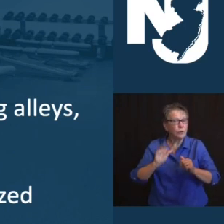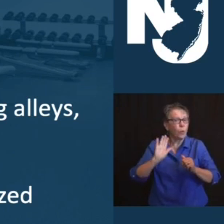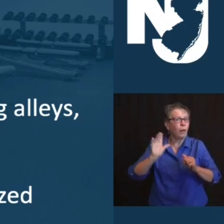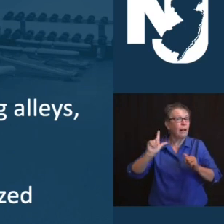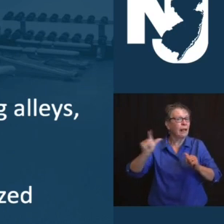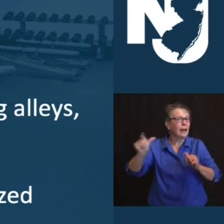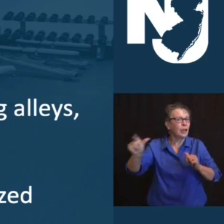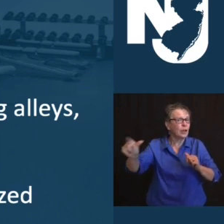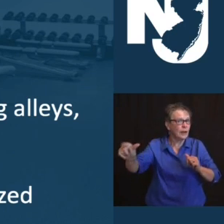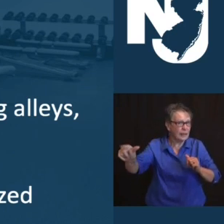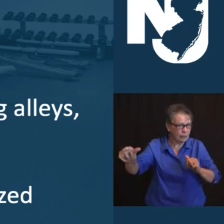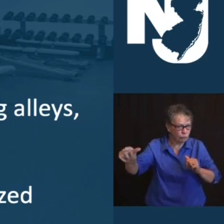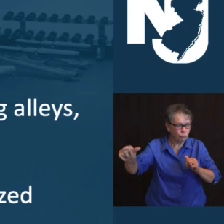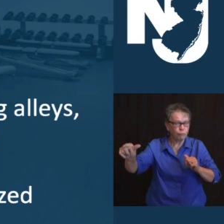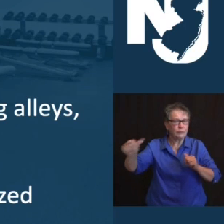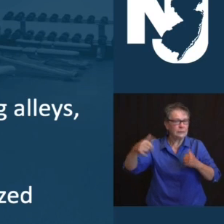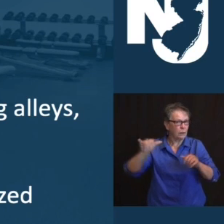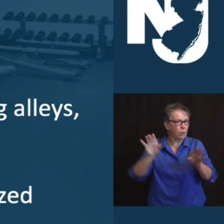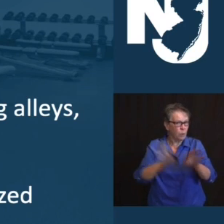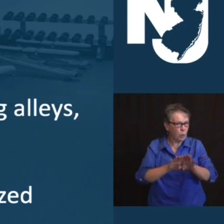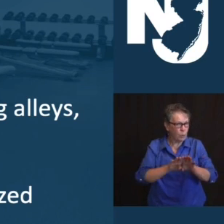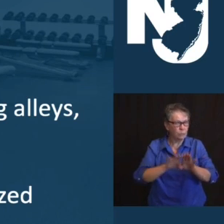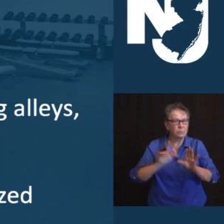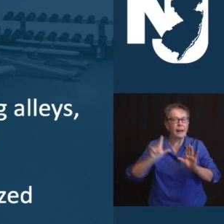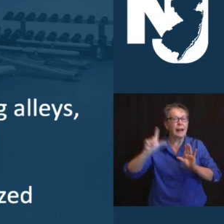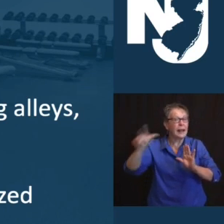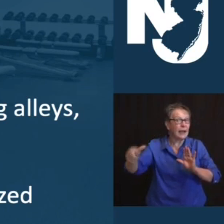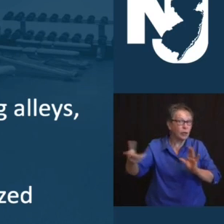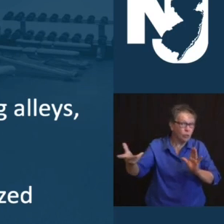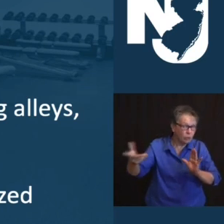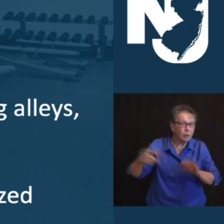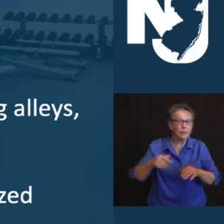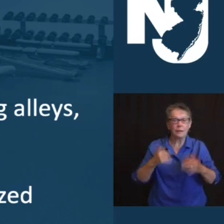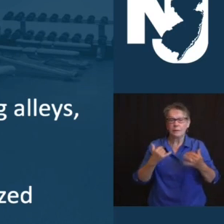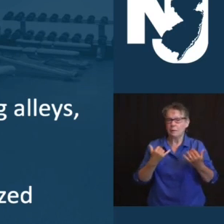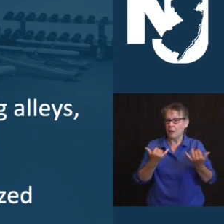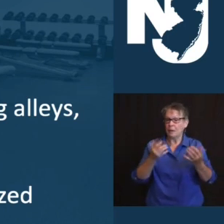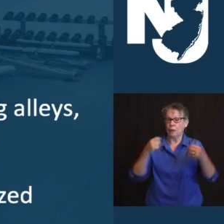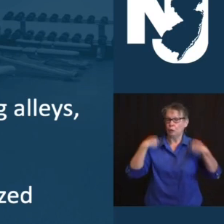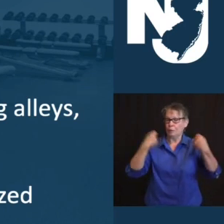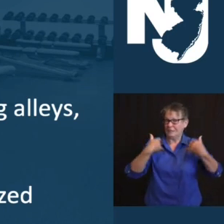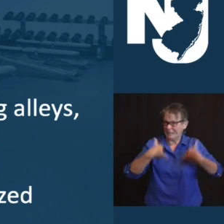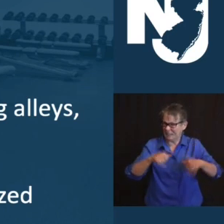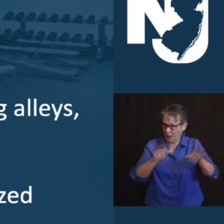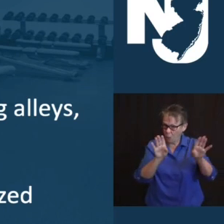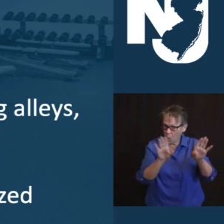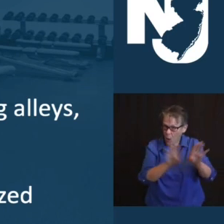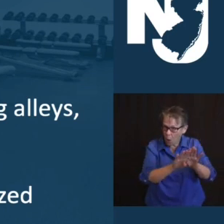And gyms and fitness centers will remain closed as well, although we will allow for